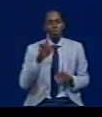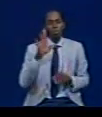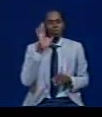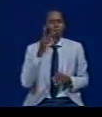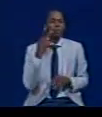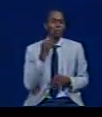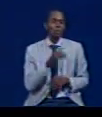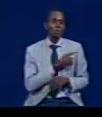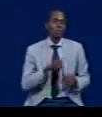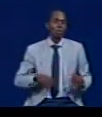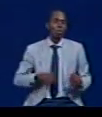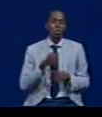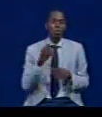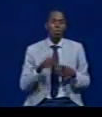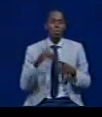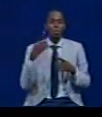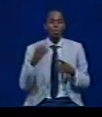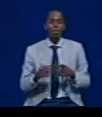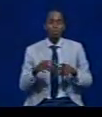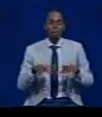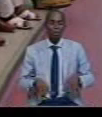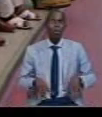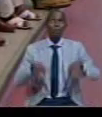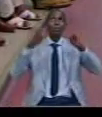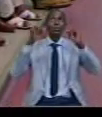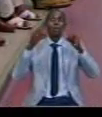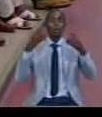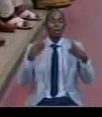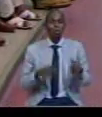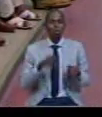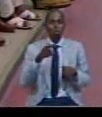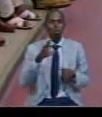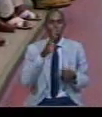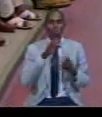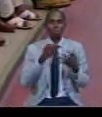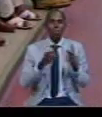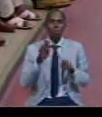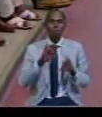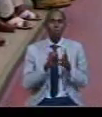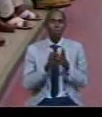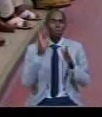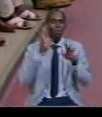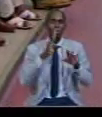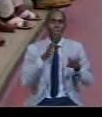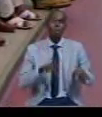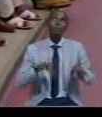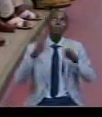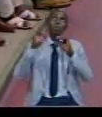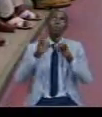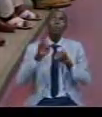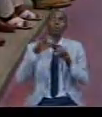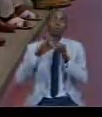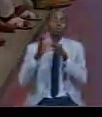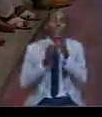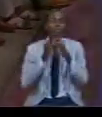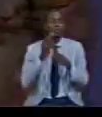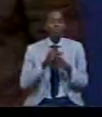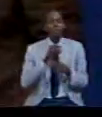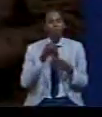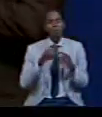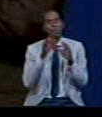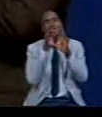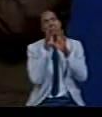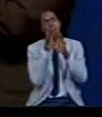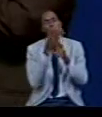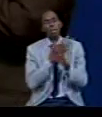you'll be among the people that will go up. When the trumpet shall sound, and the dead in Christ shall